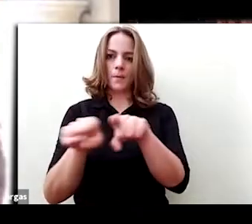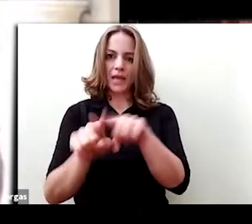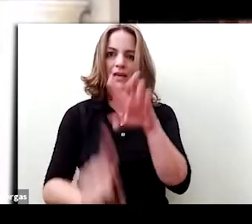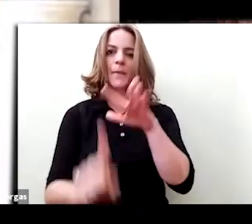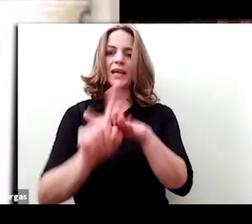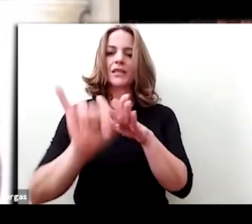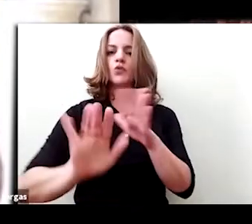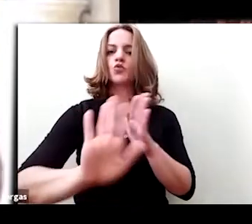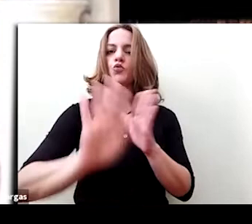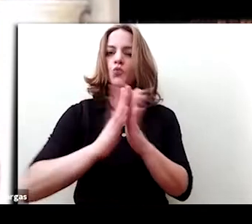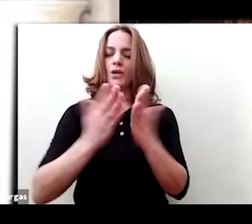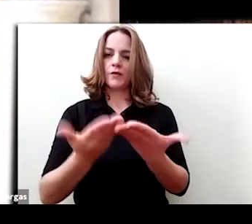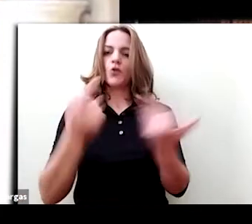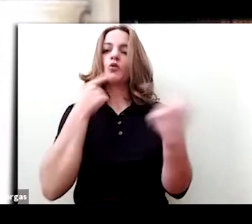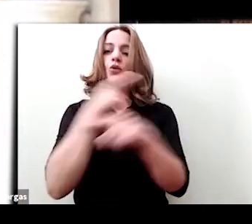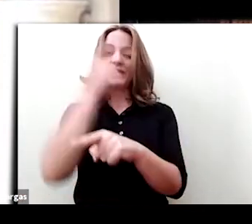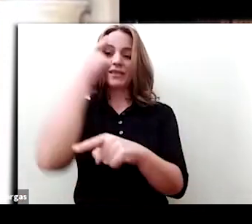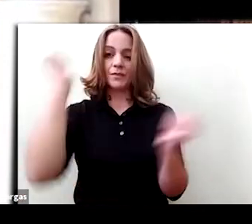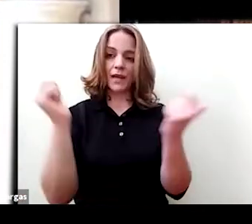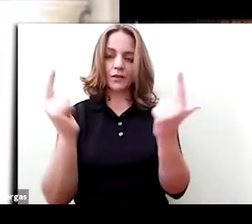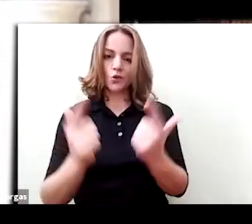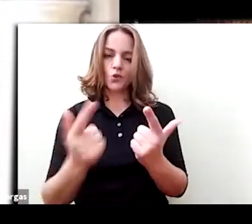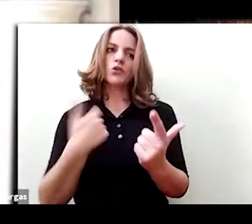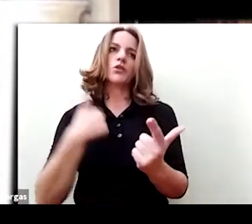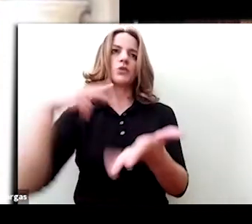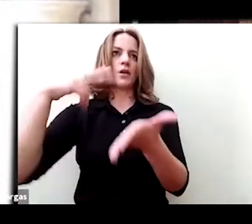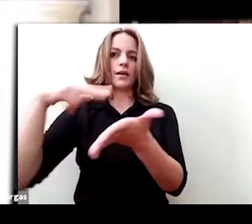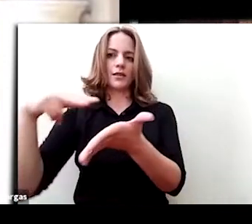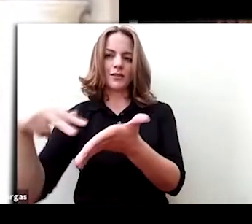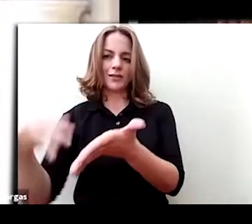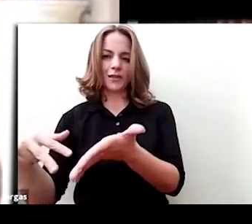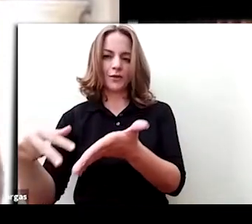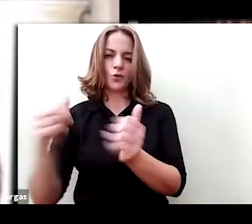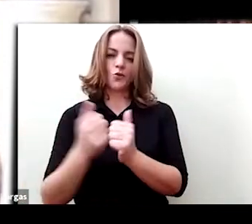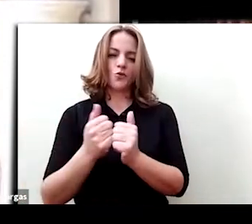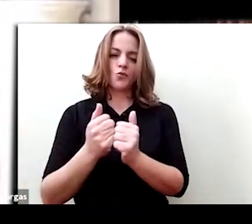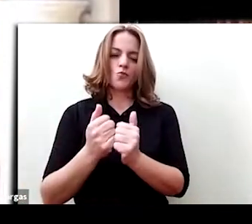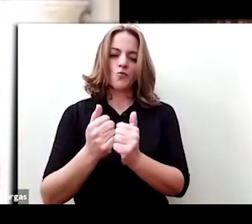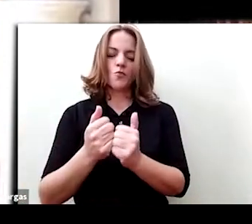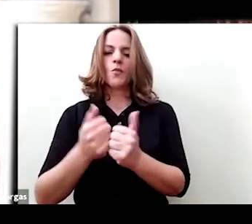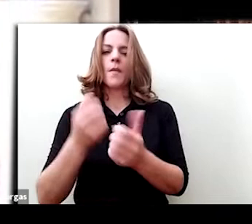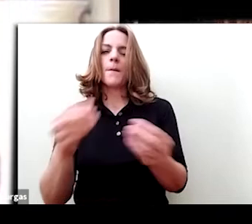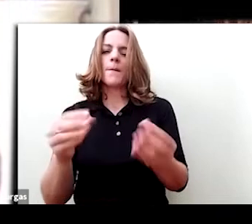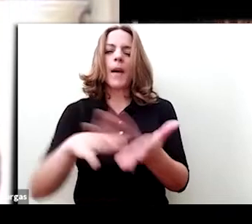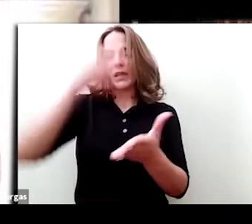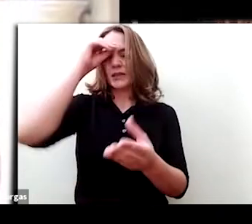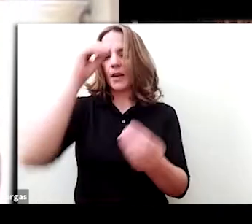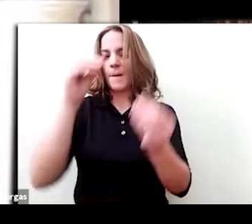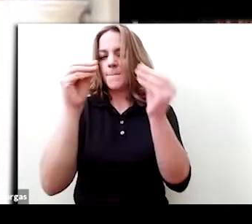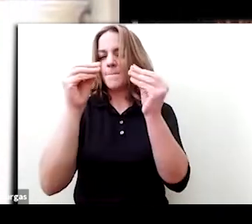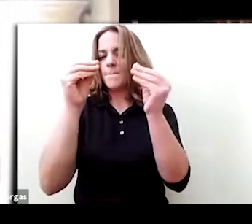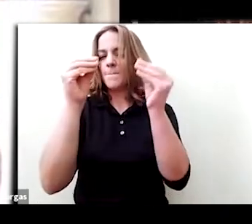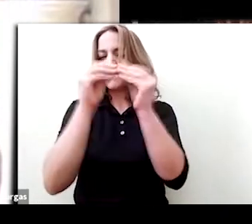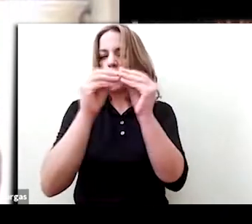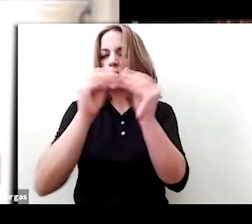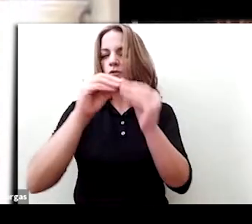was really hoping to see more of Realidades, learn a little bit more about it. When I came to it, all